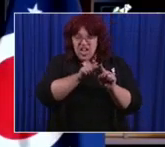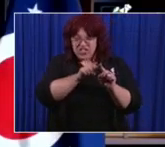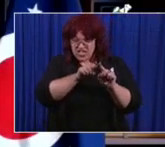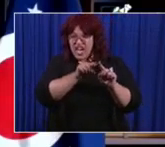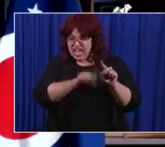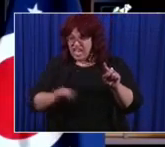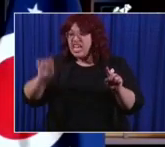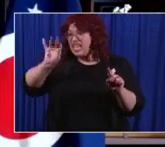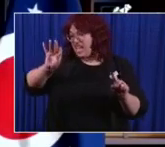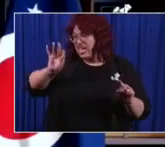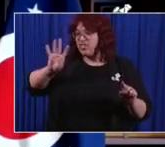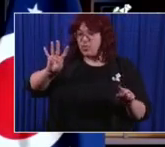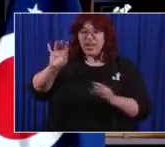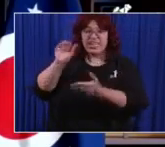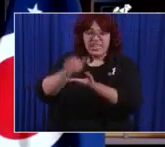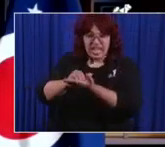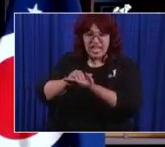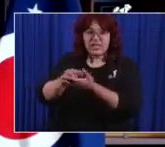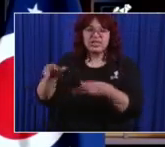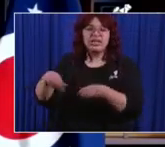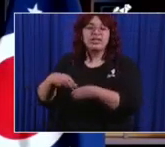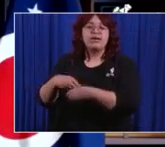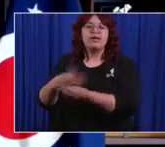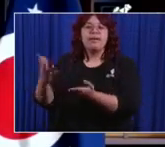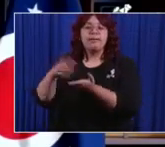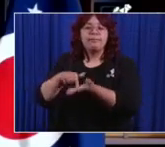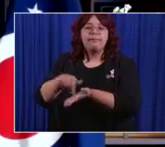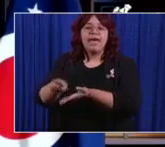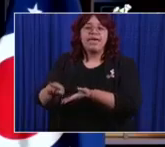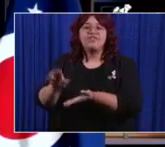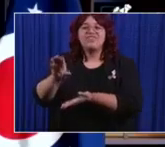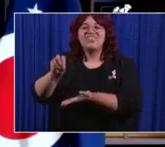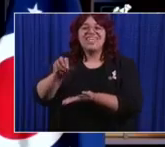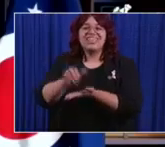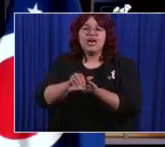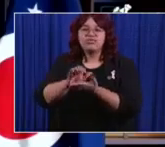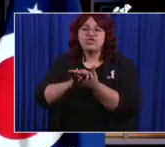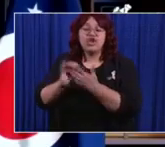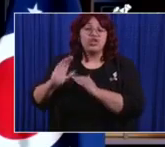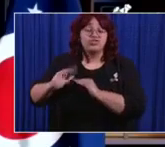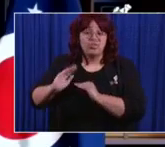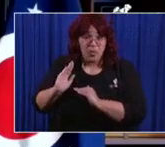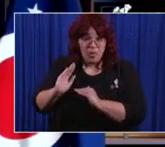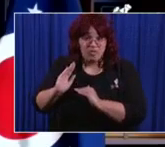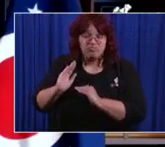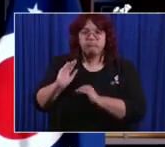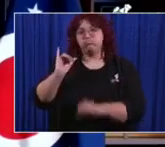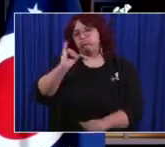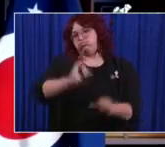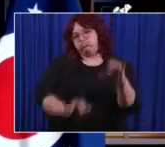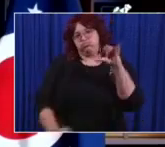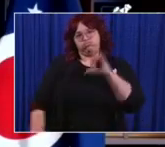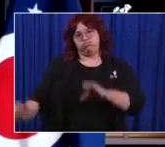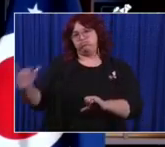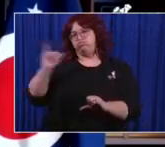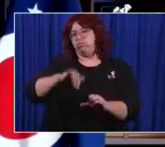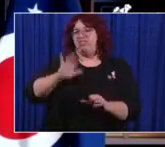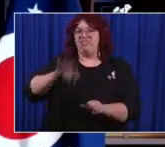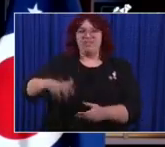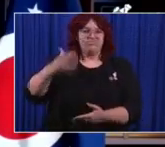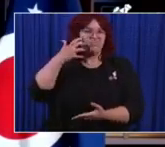pay $50,000 a year or more, which is at around an all-time high for that